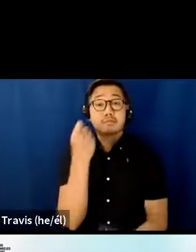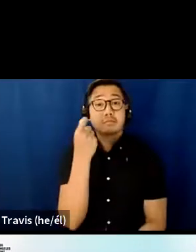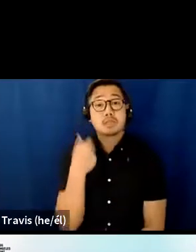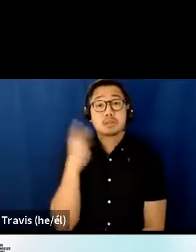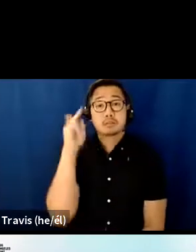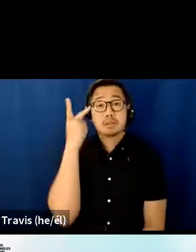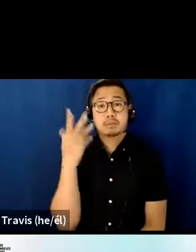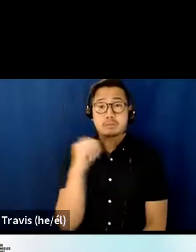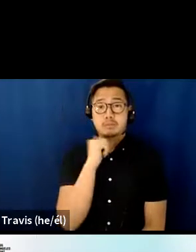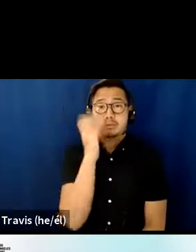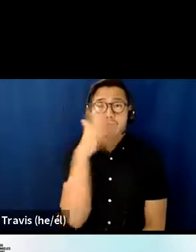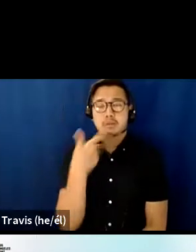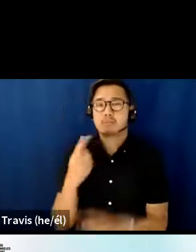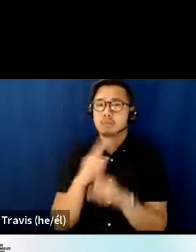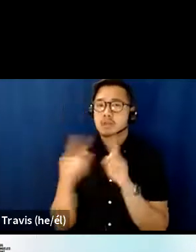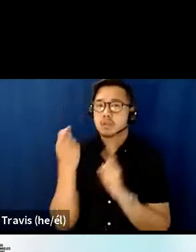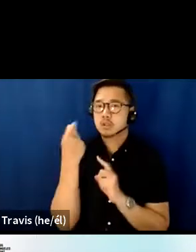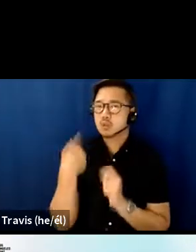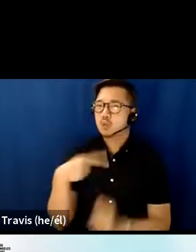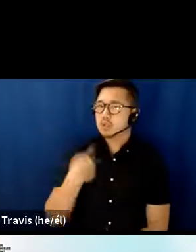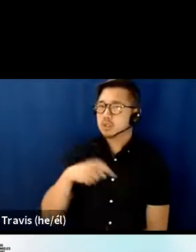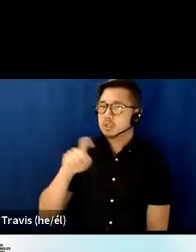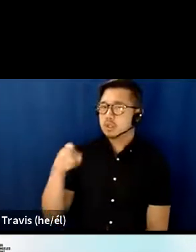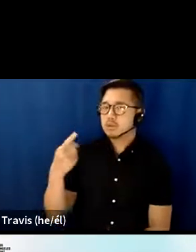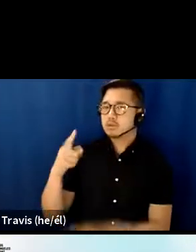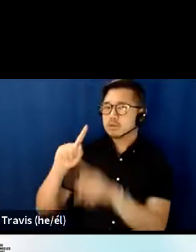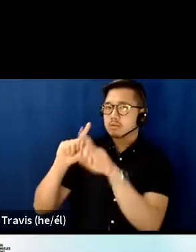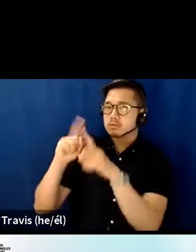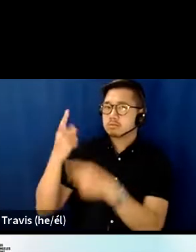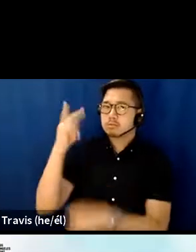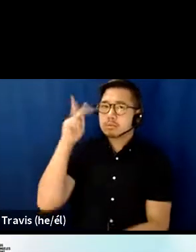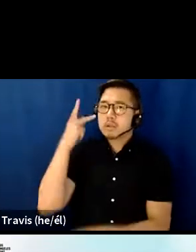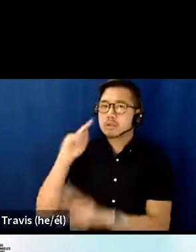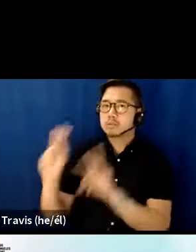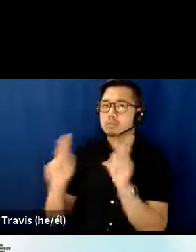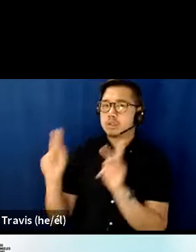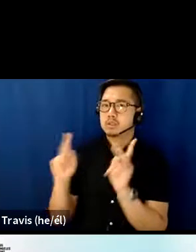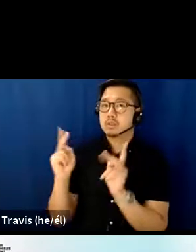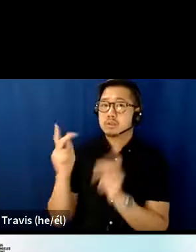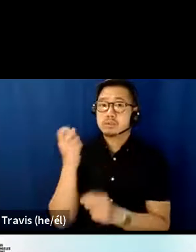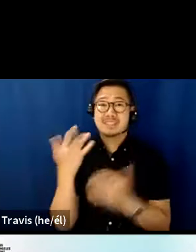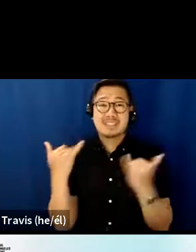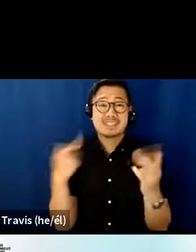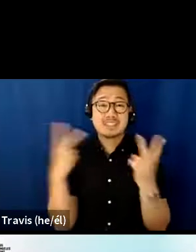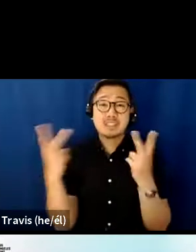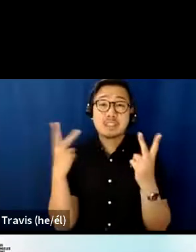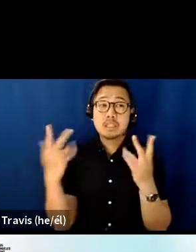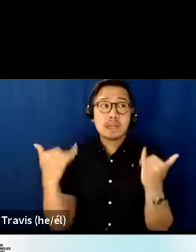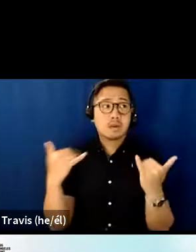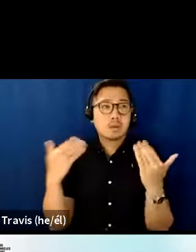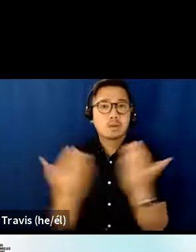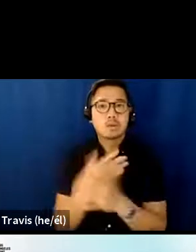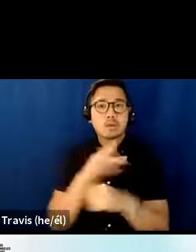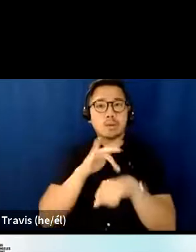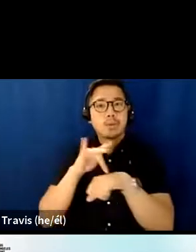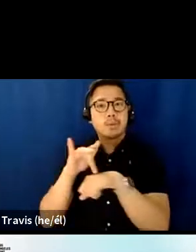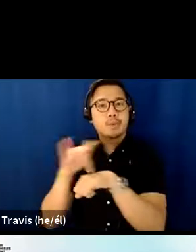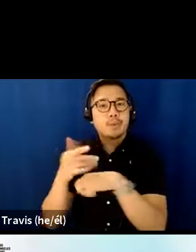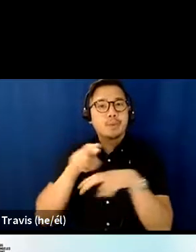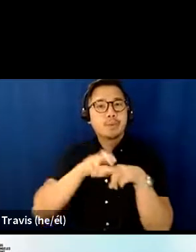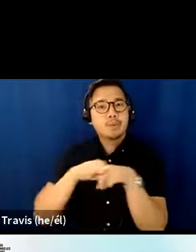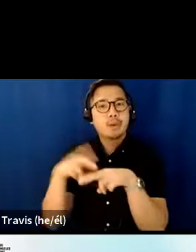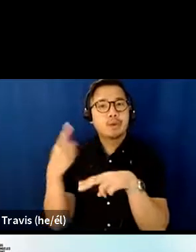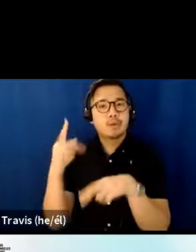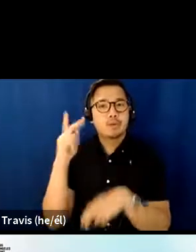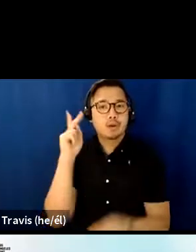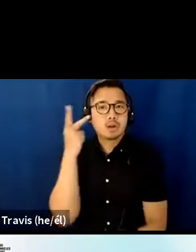we need politicians. There's a lot of seats coming up, and I've been talking about this